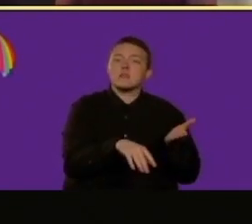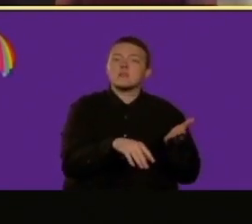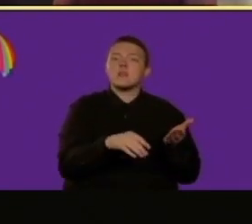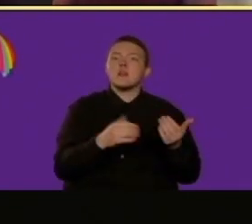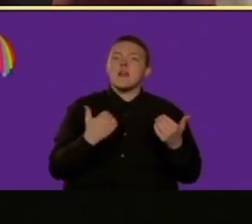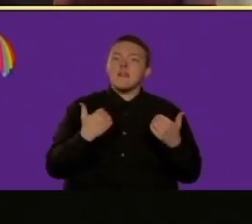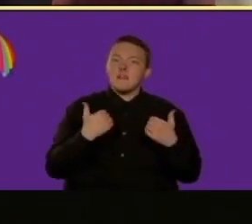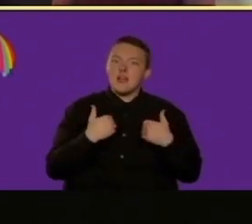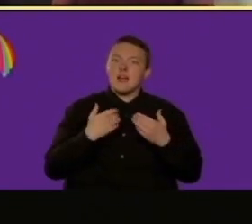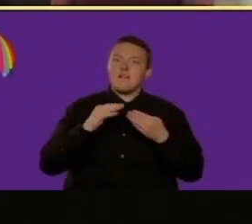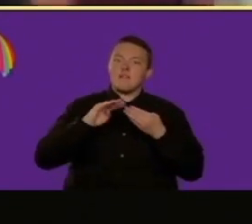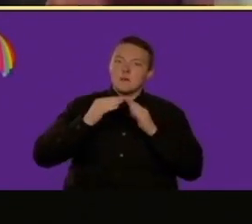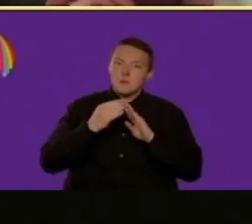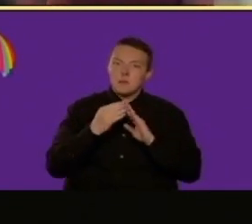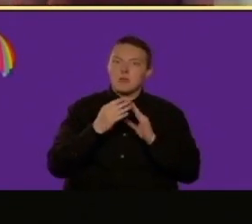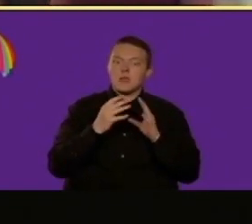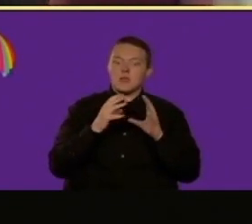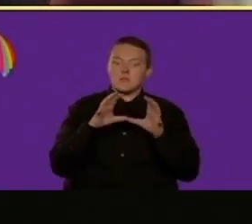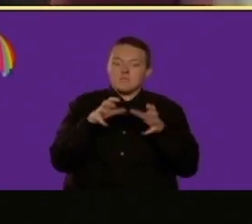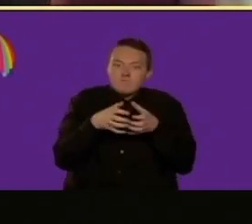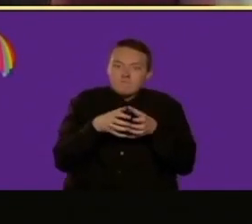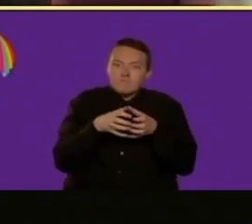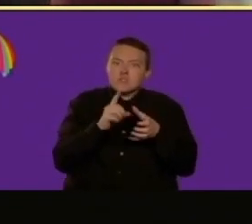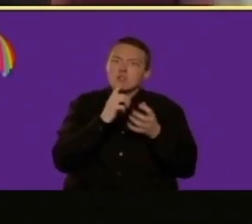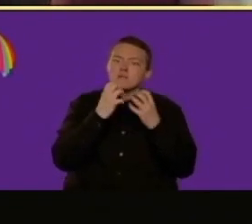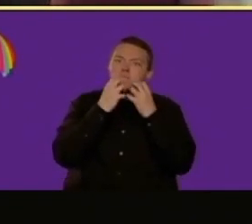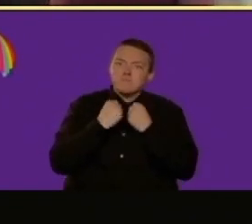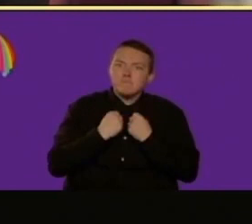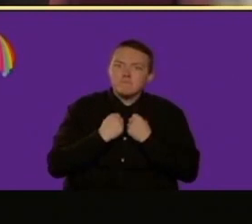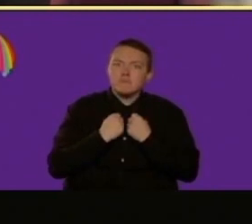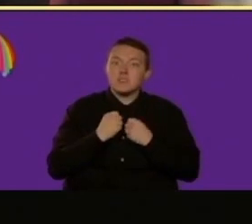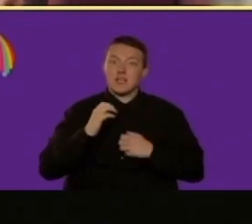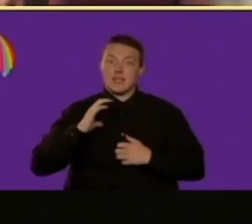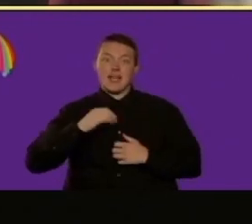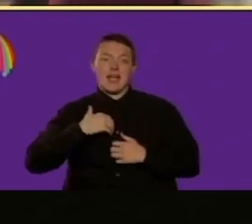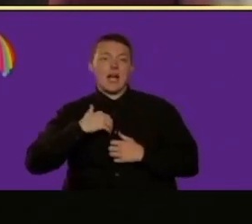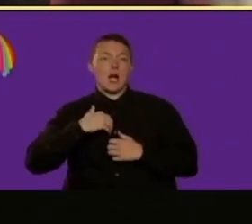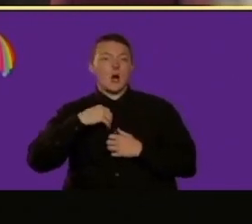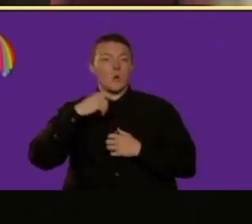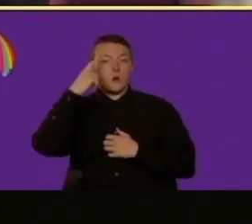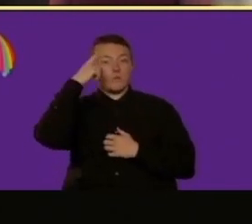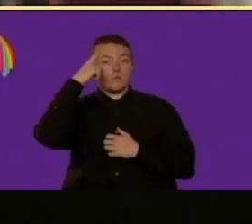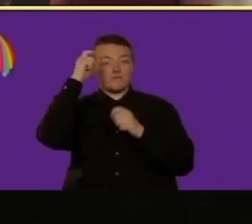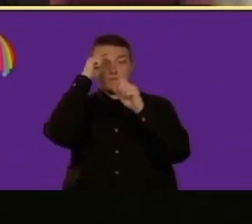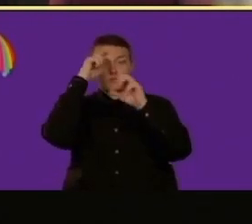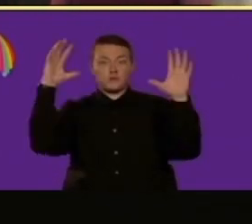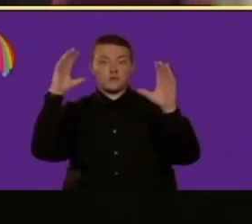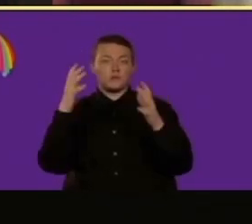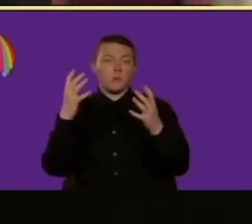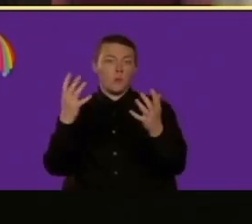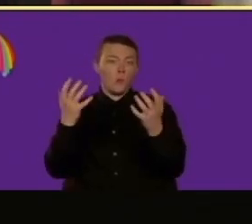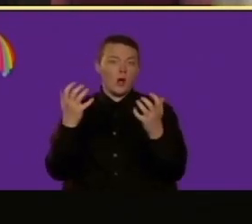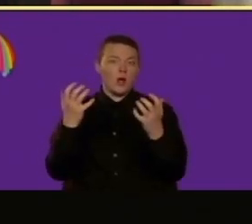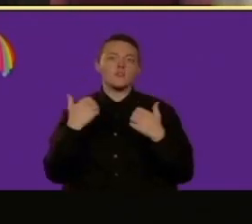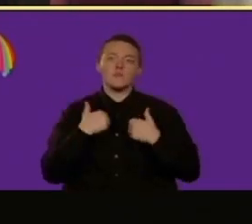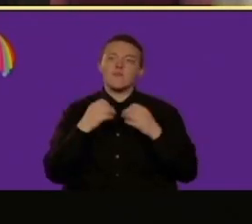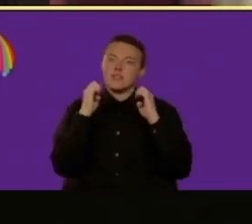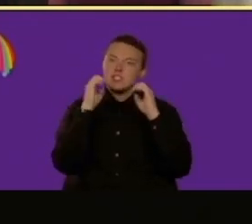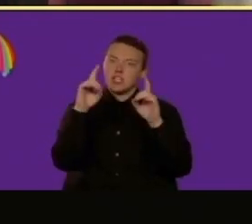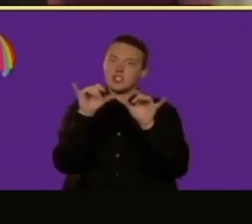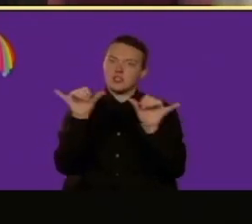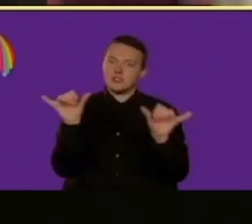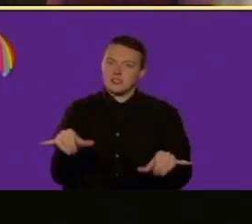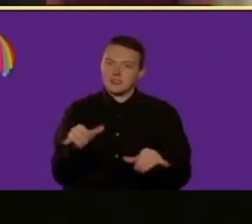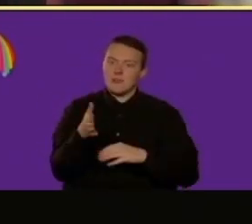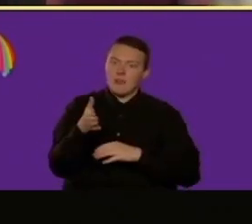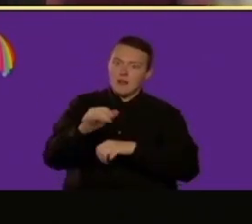the translanguaging. When people use all of their communication resources in a fluid